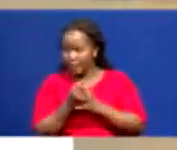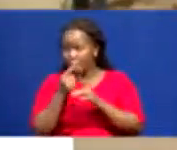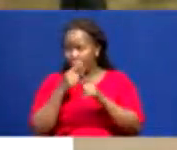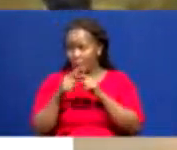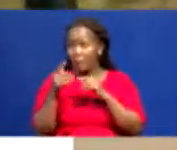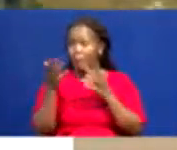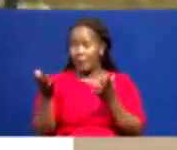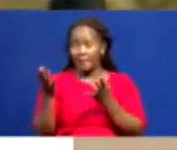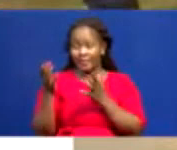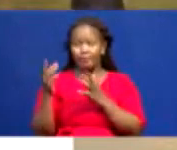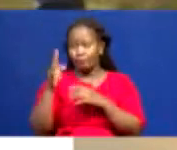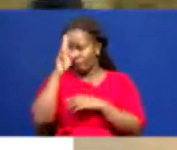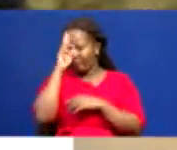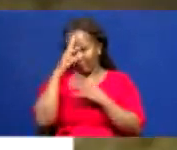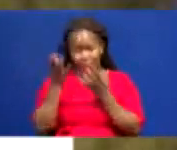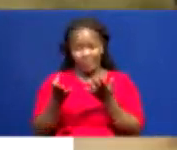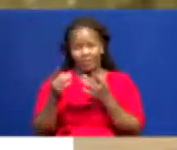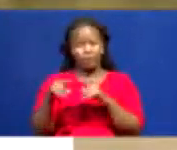officers